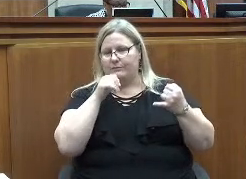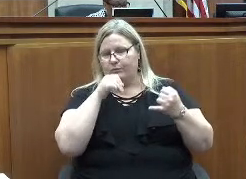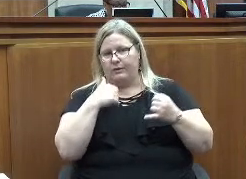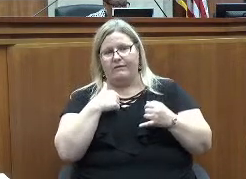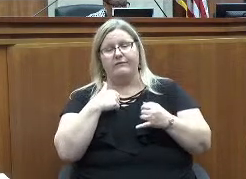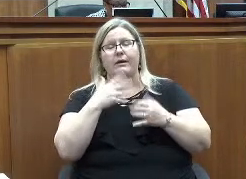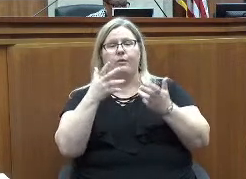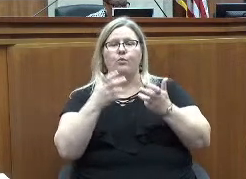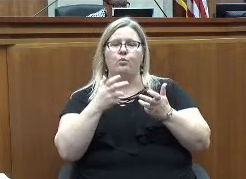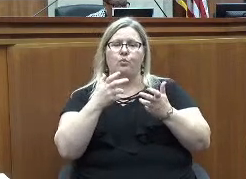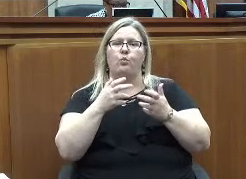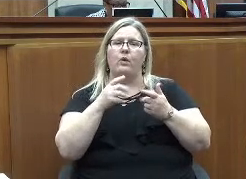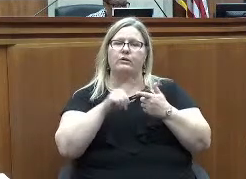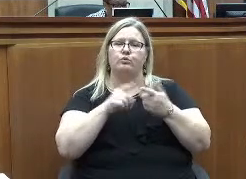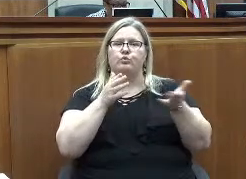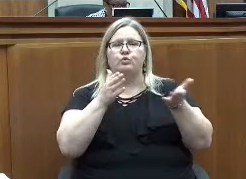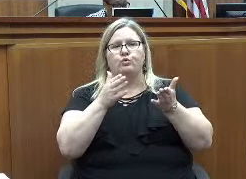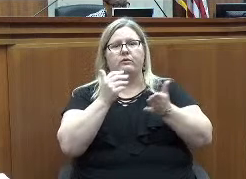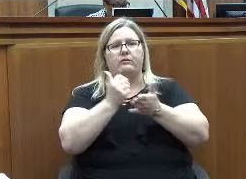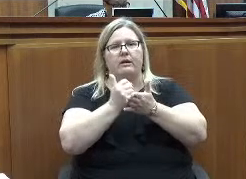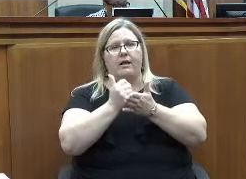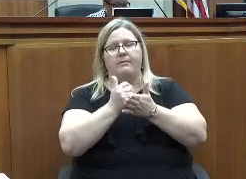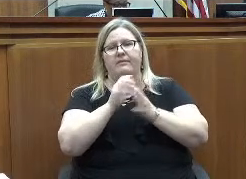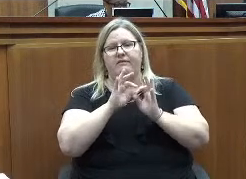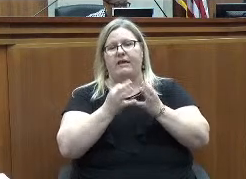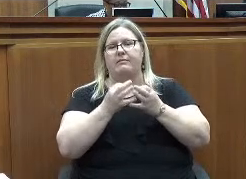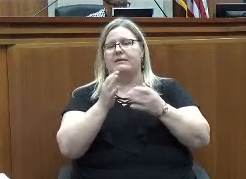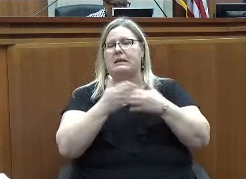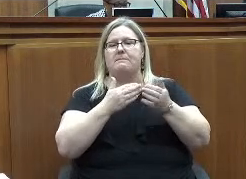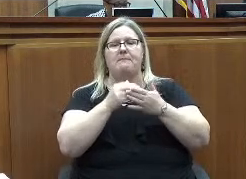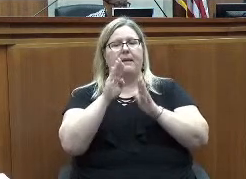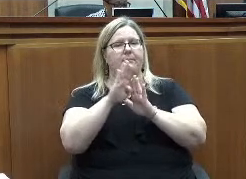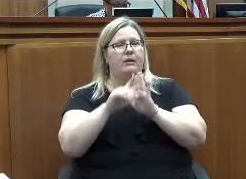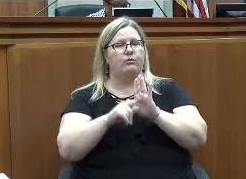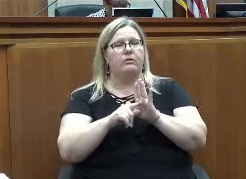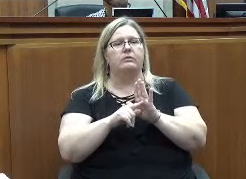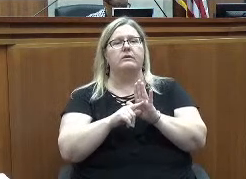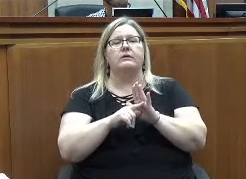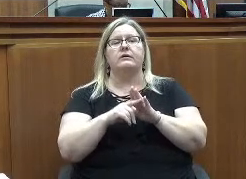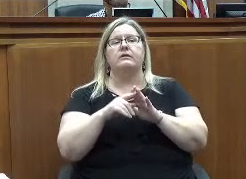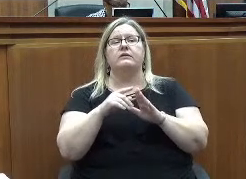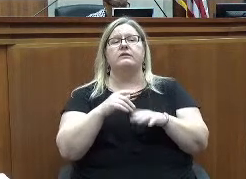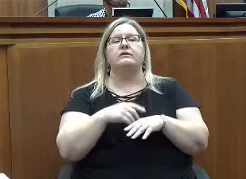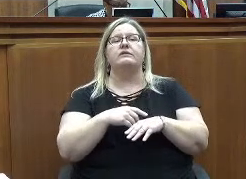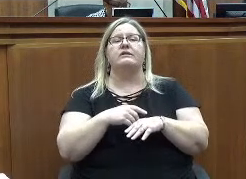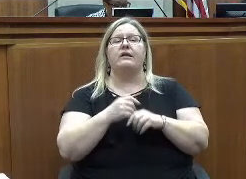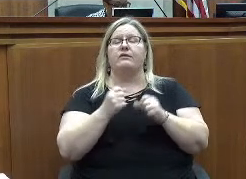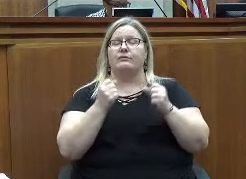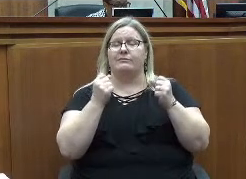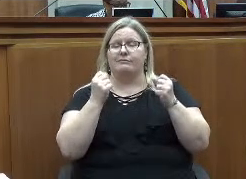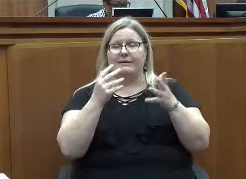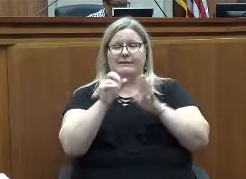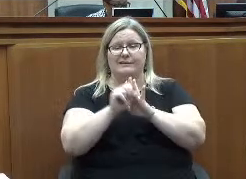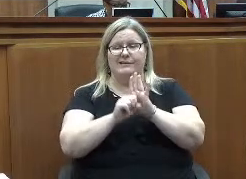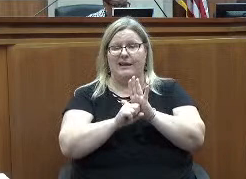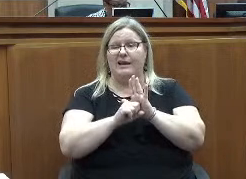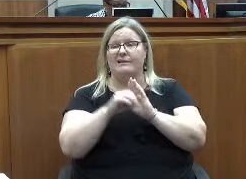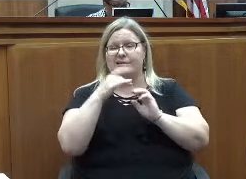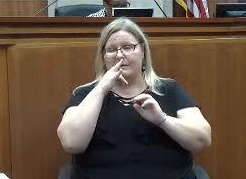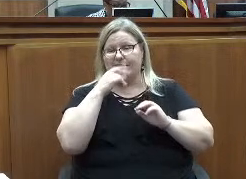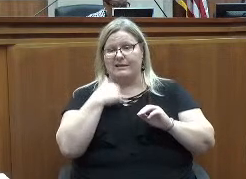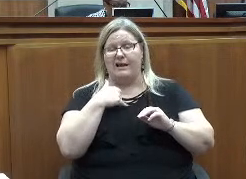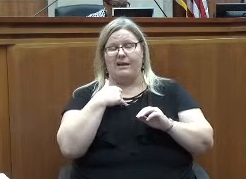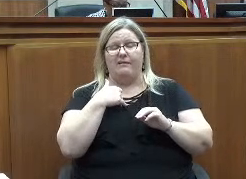families regardless of background. The CDC states that 1 in 36 children are diagnosed with autism. And with